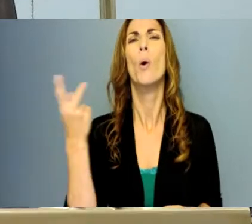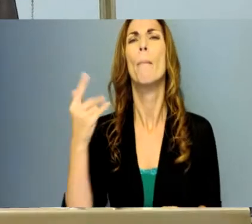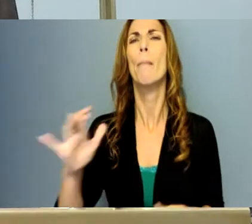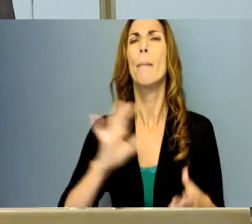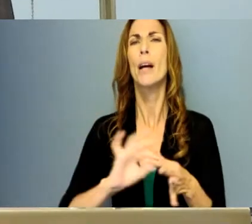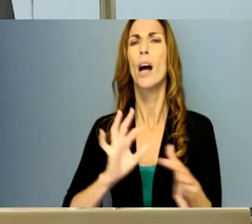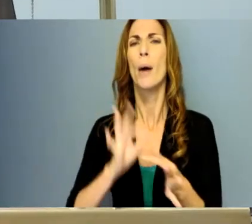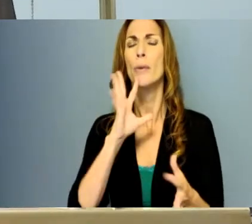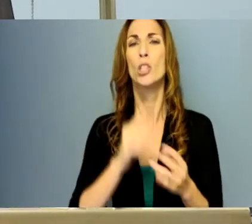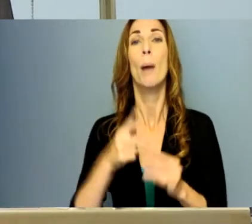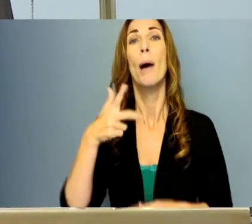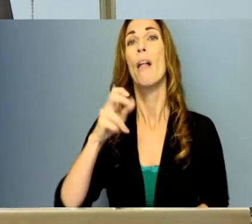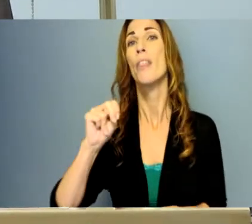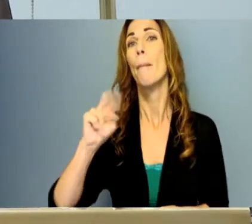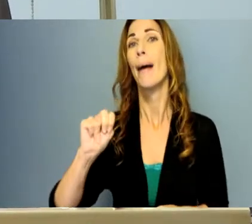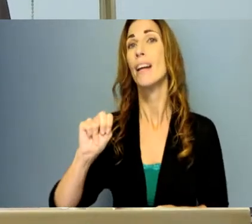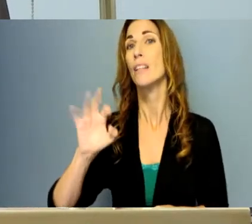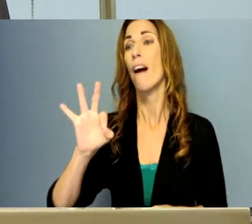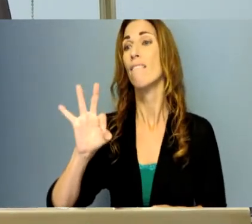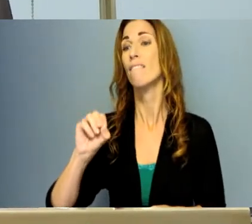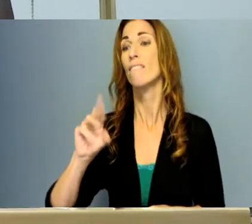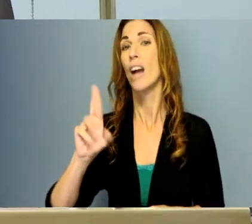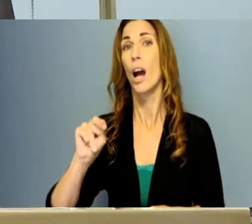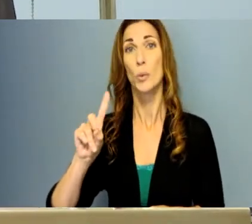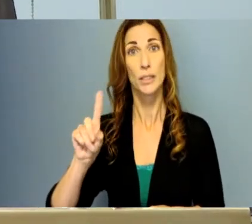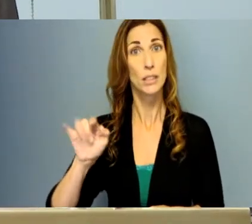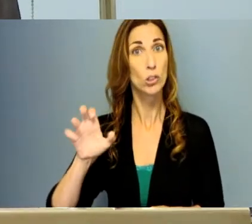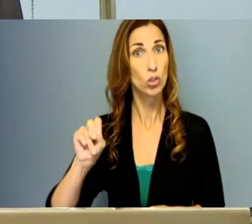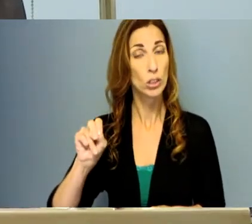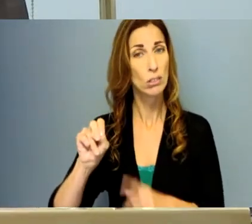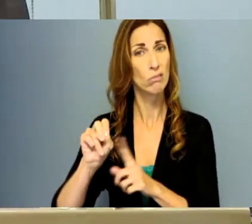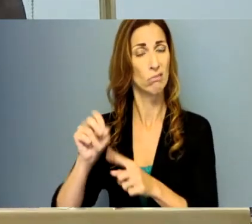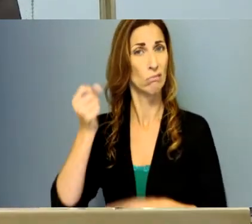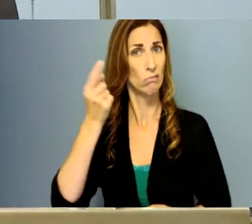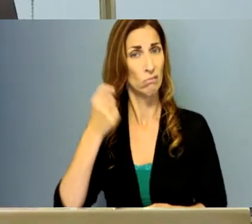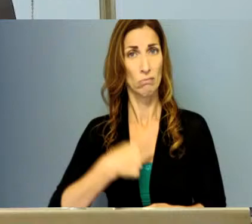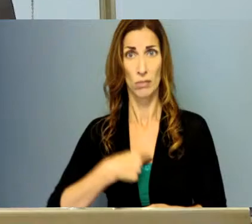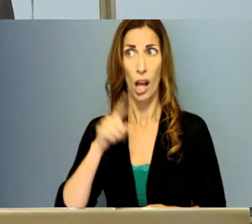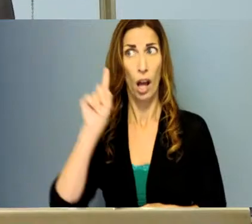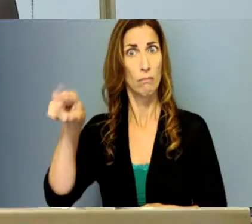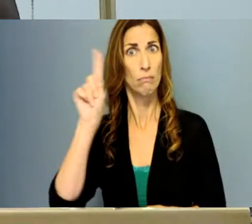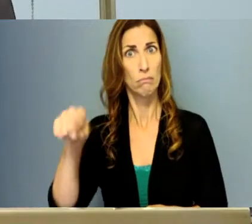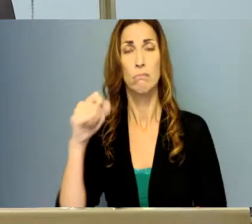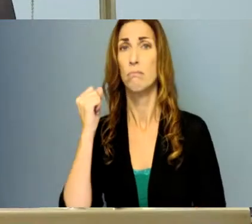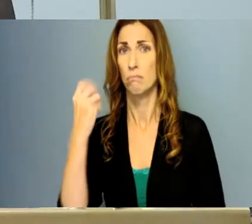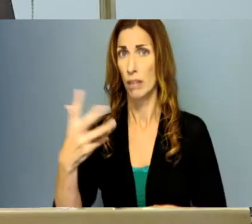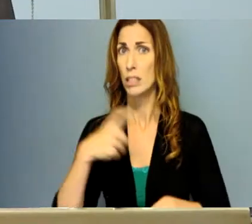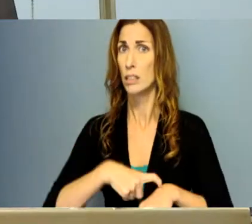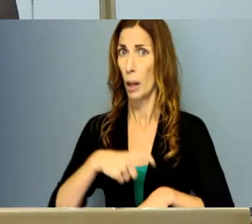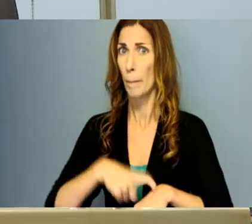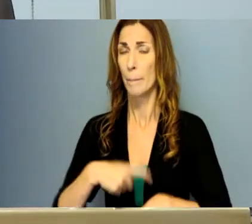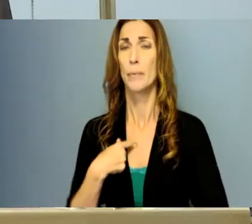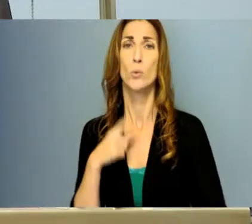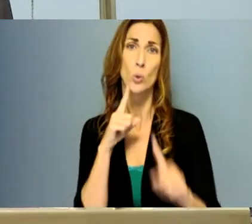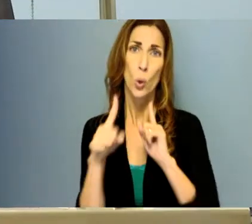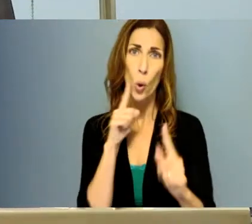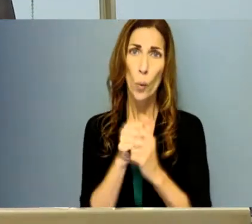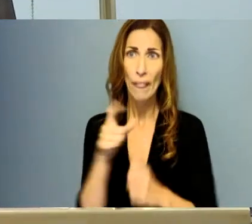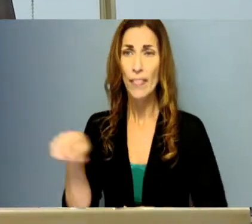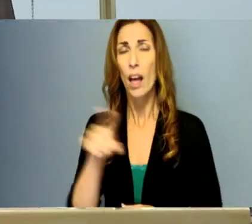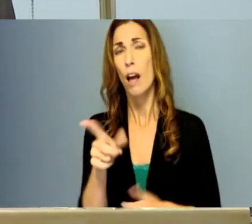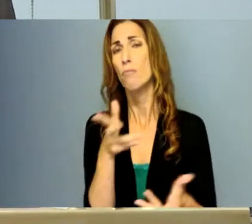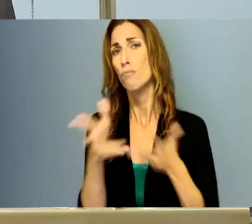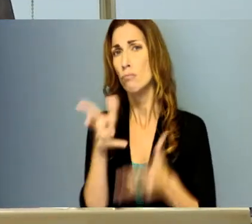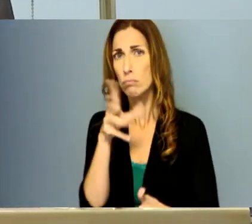about the Penn Foundation. And I've been up there a number of times and, talked to them and been associated